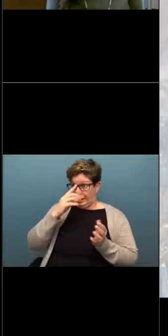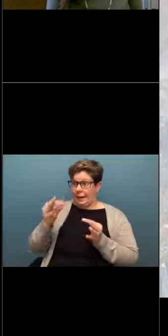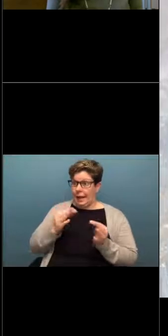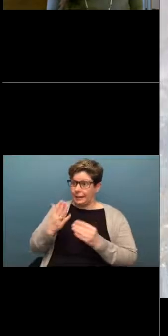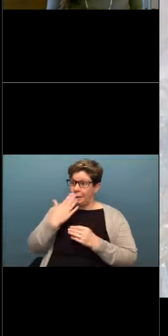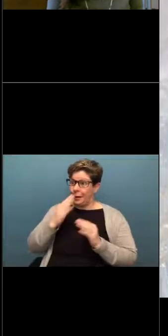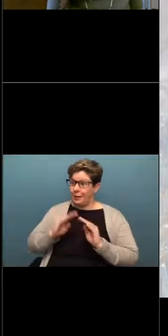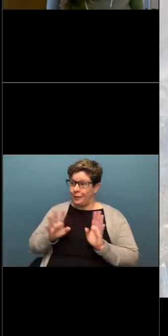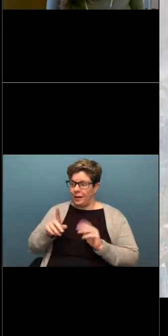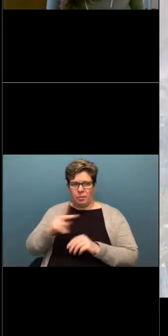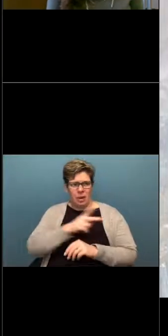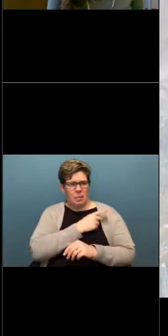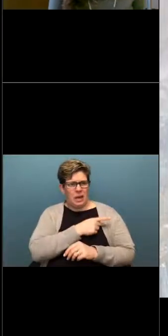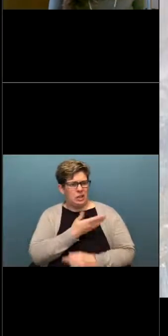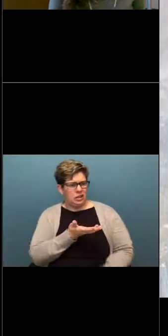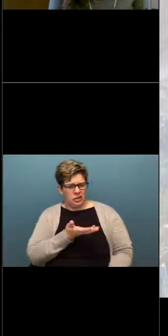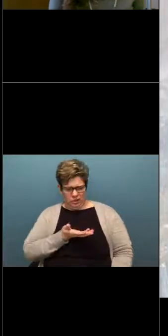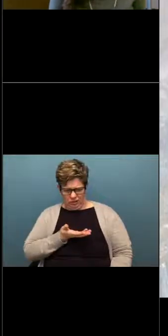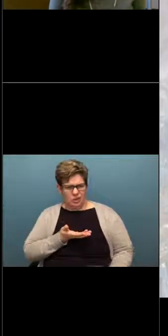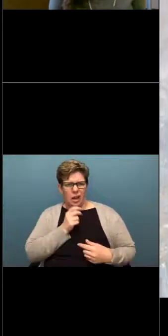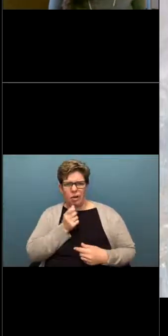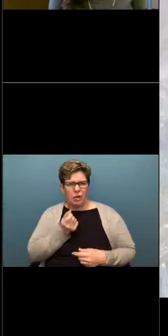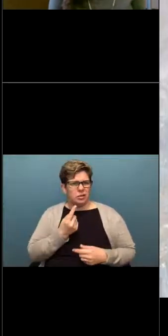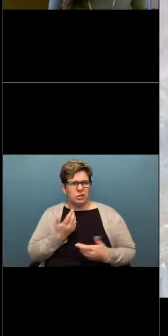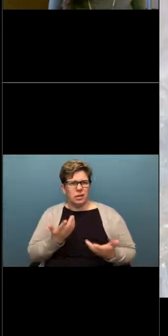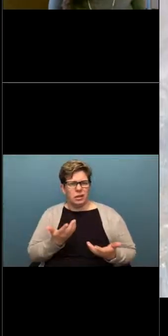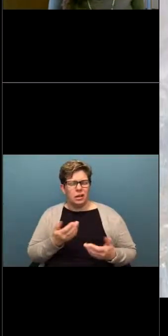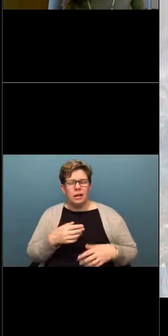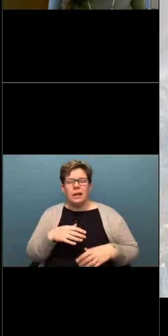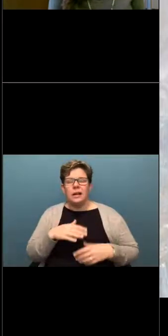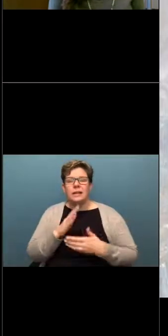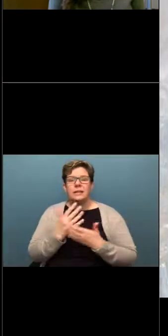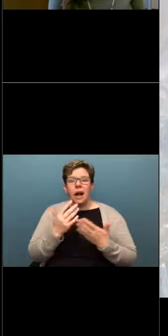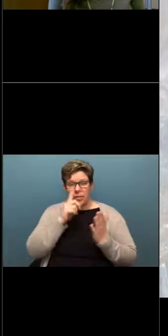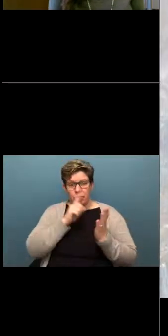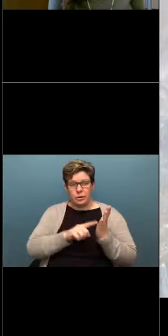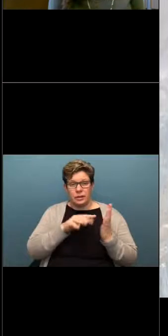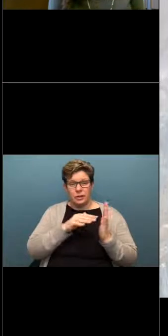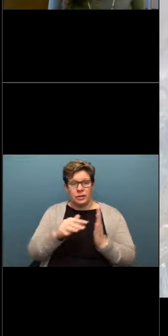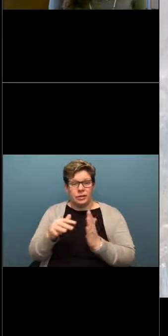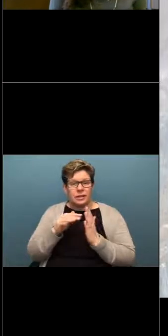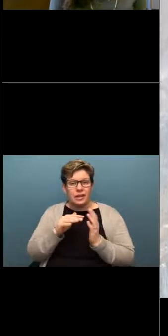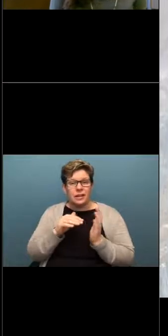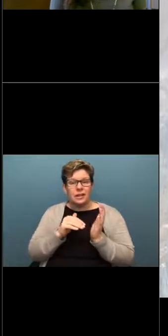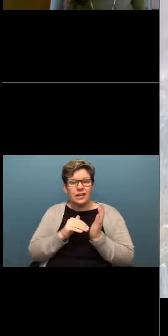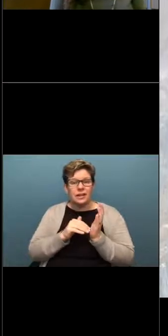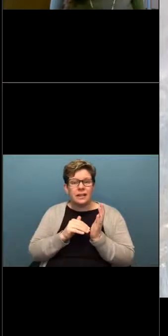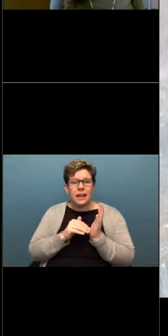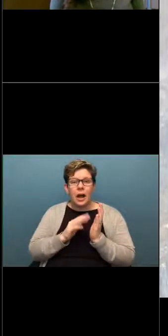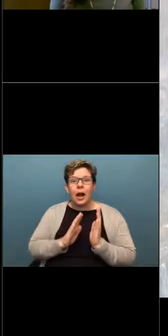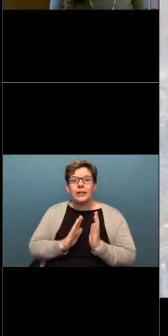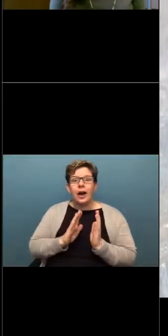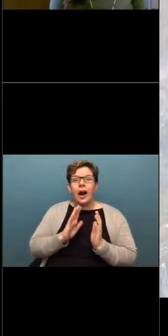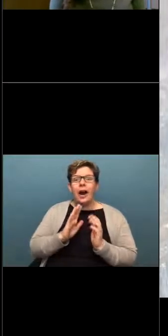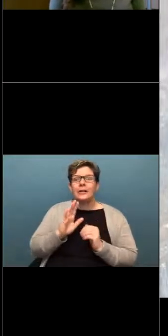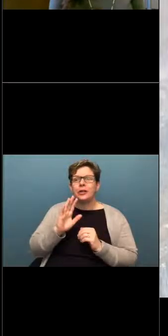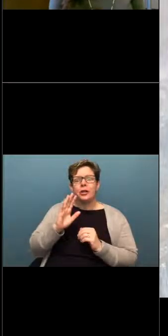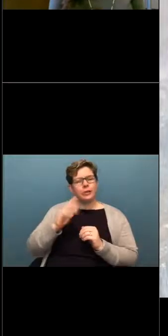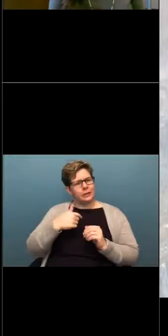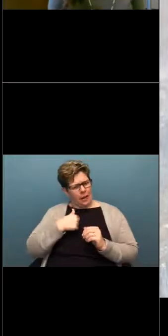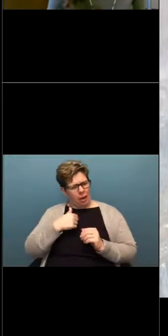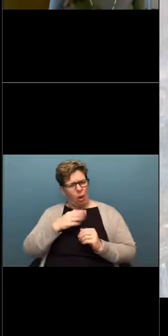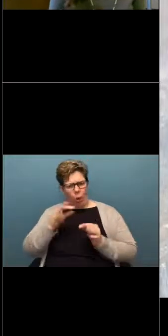patients perceive they haven't. Some of the studies out there show that doctors rate themselves 50% higher when they've